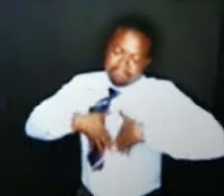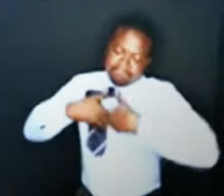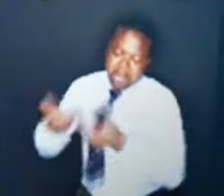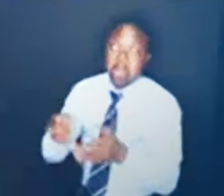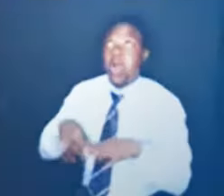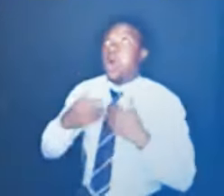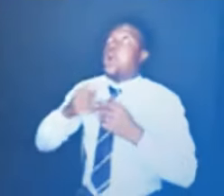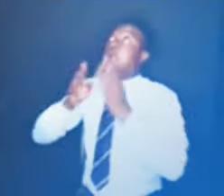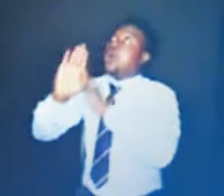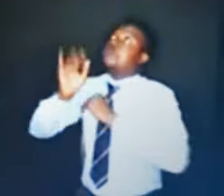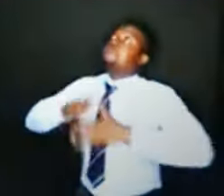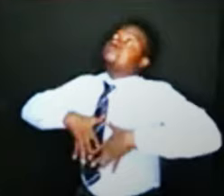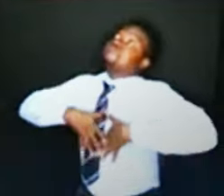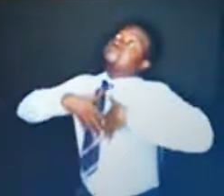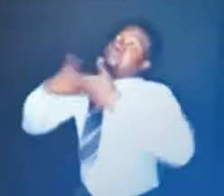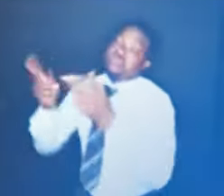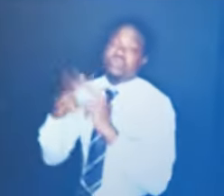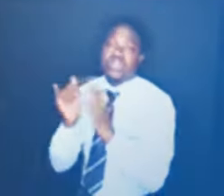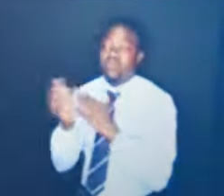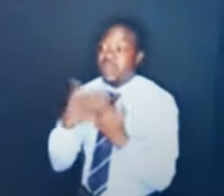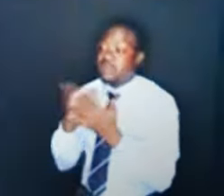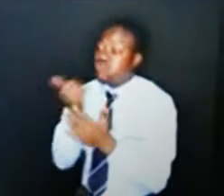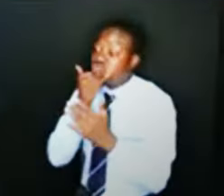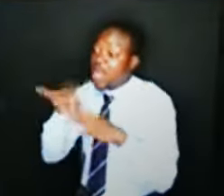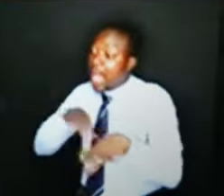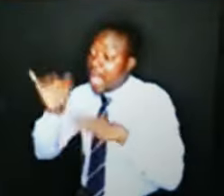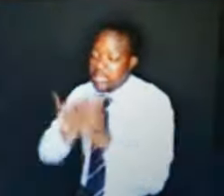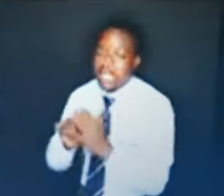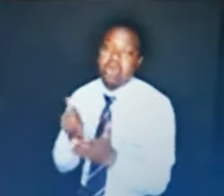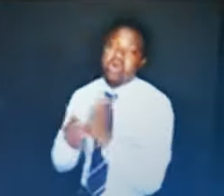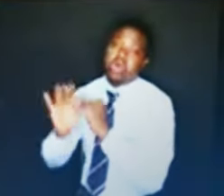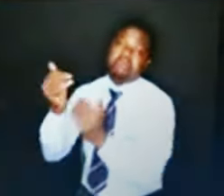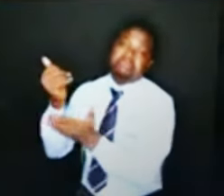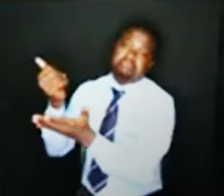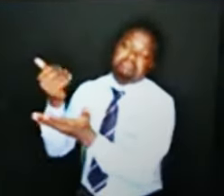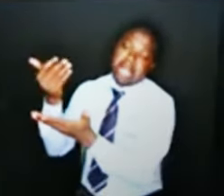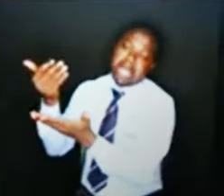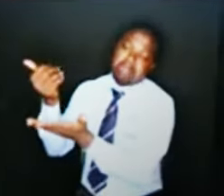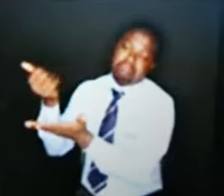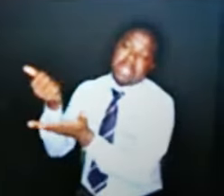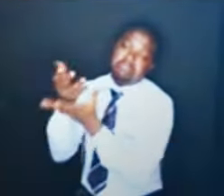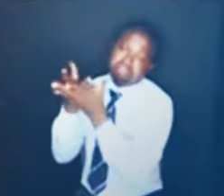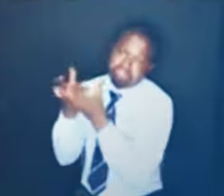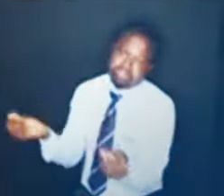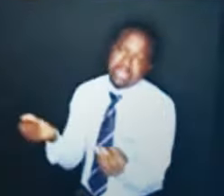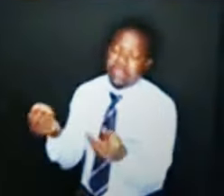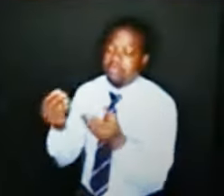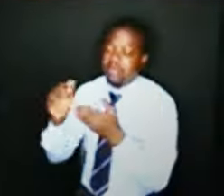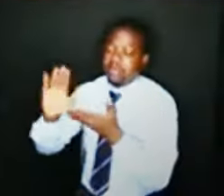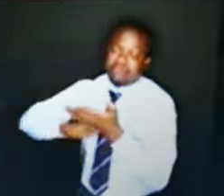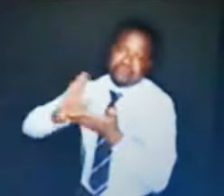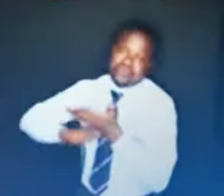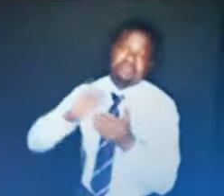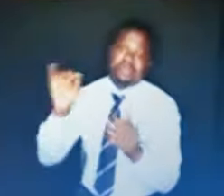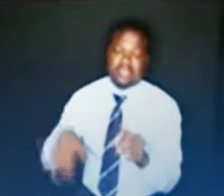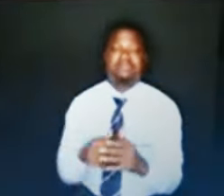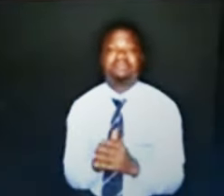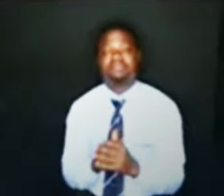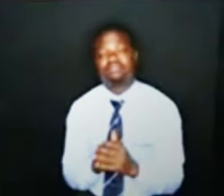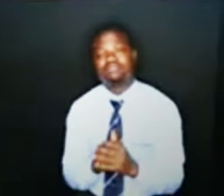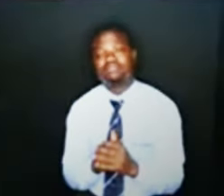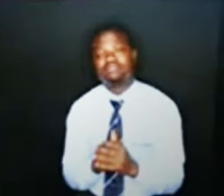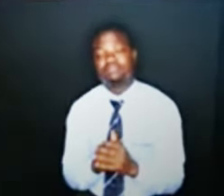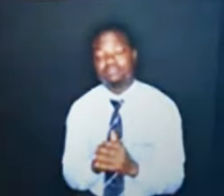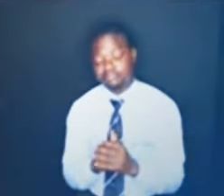akye no anase opese nipa e bia waye bibi atia no no one no betumi anya somwie no waka bom.